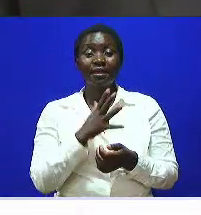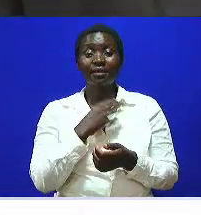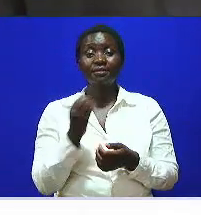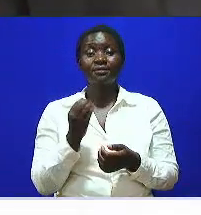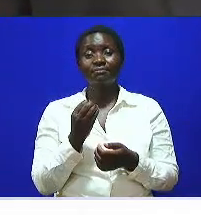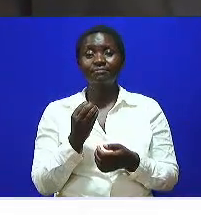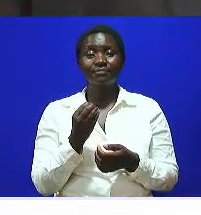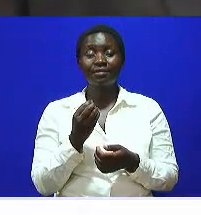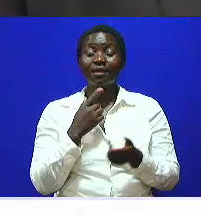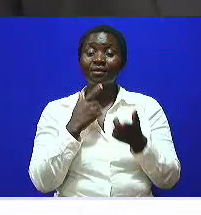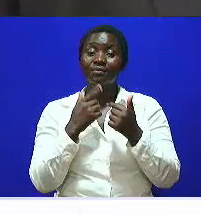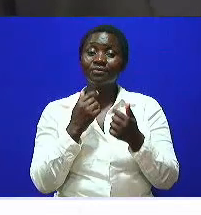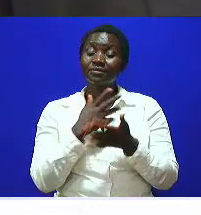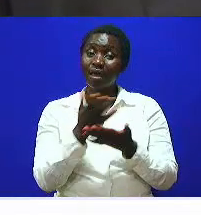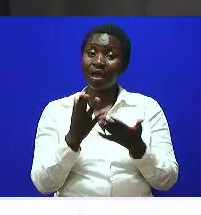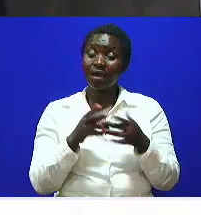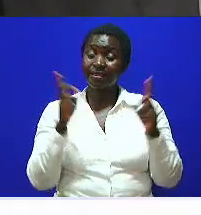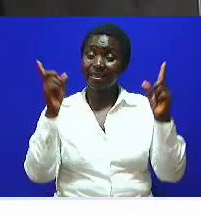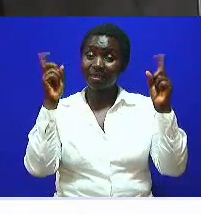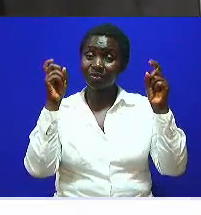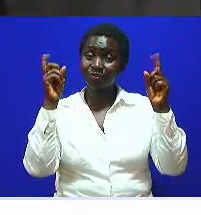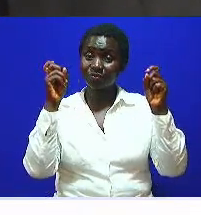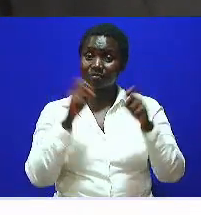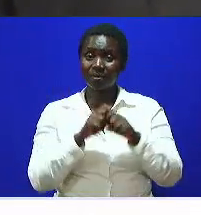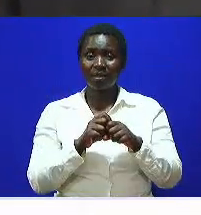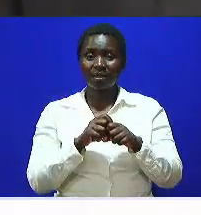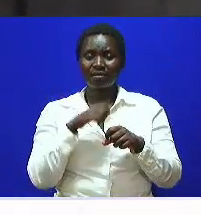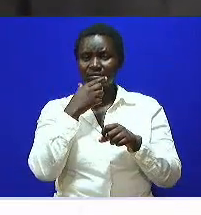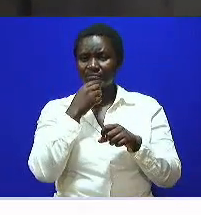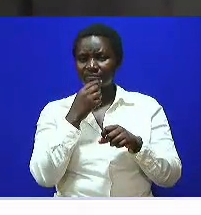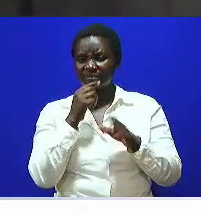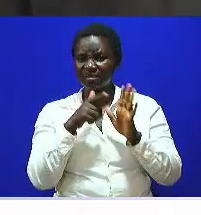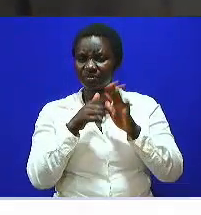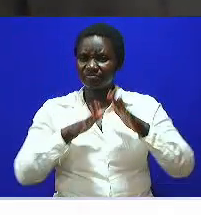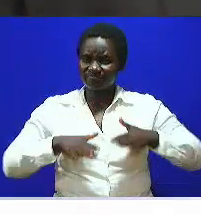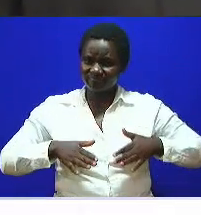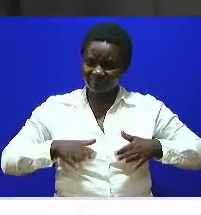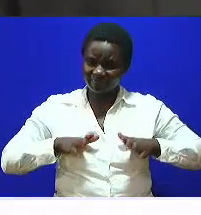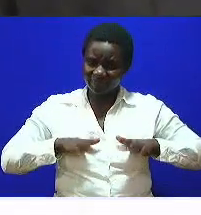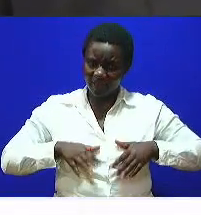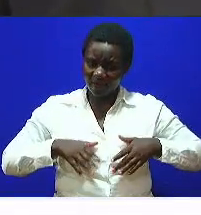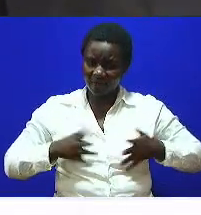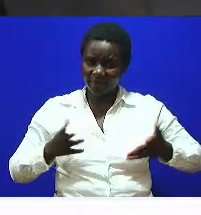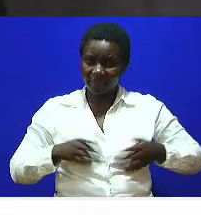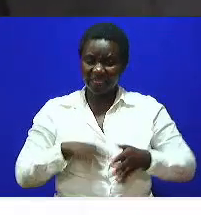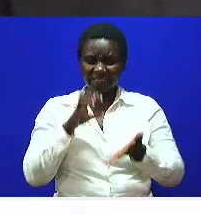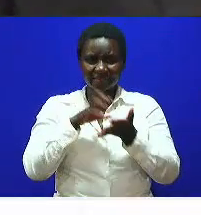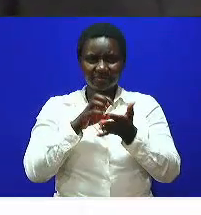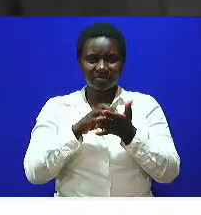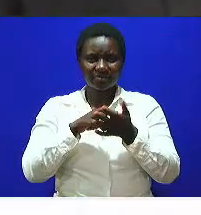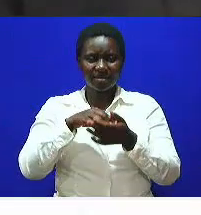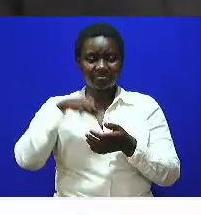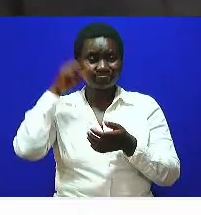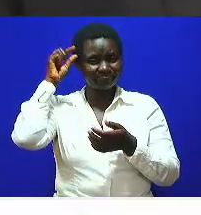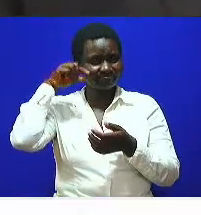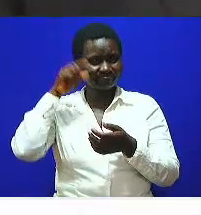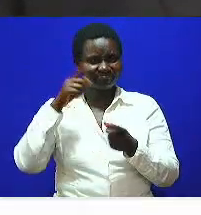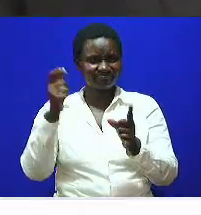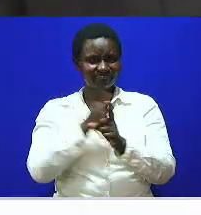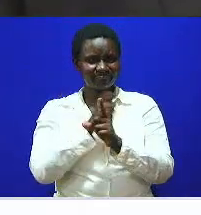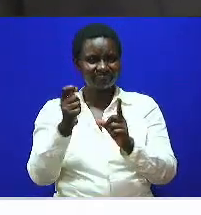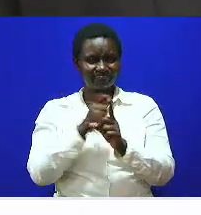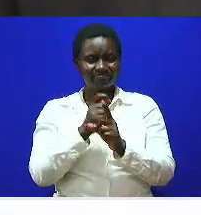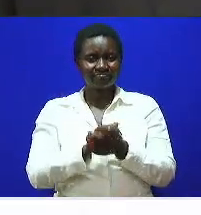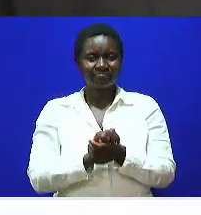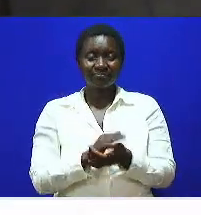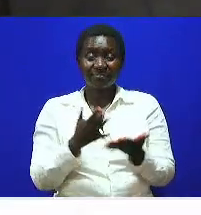I can talk the issue like men can respect women. These cases of gender-based violence